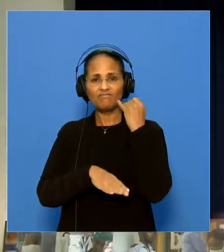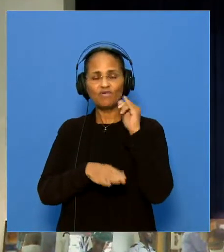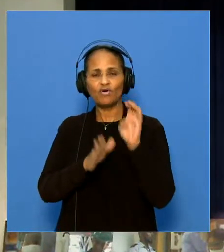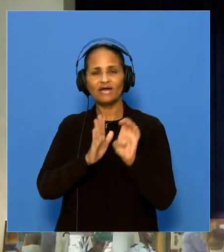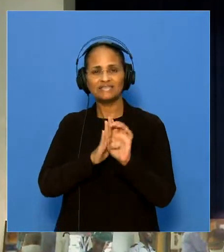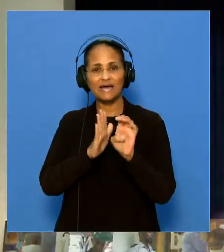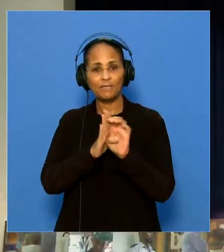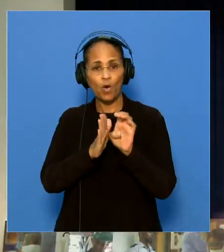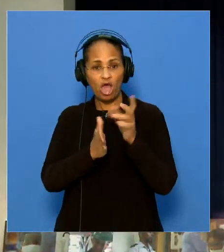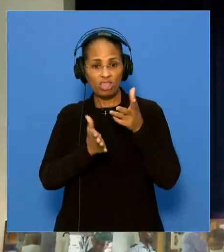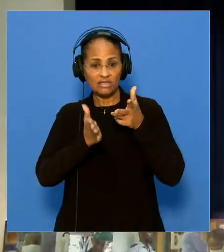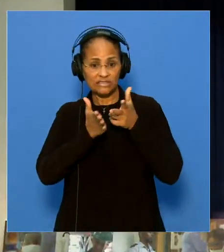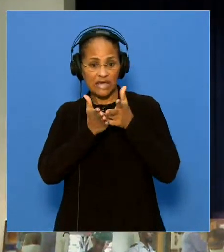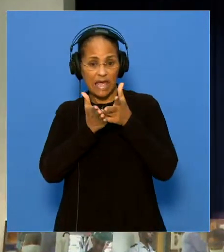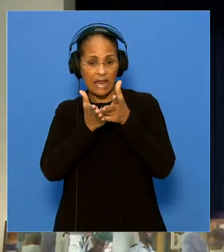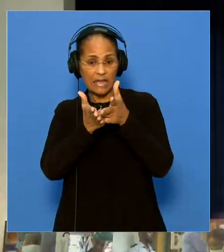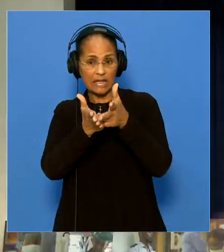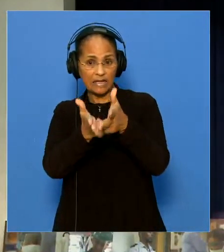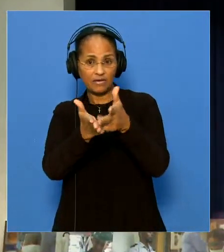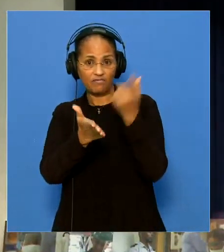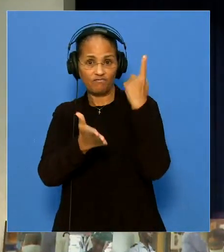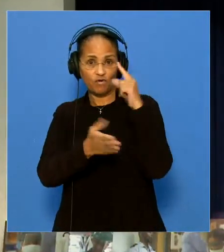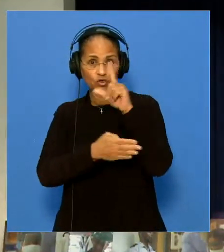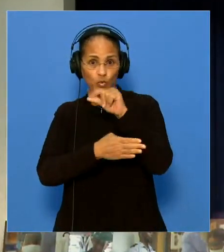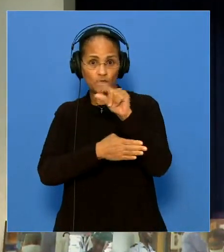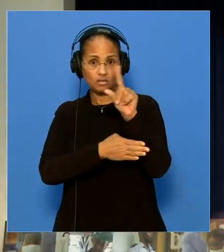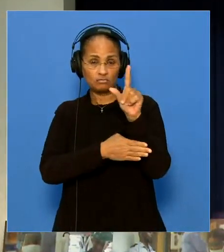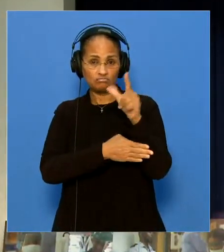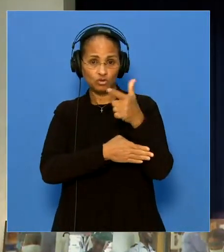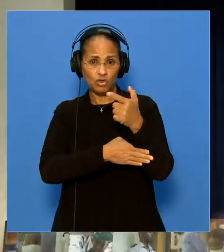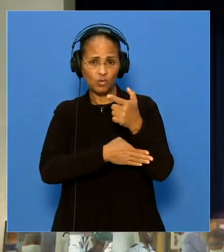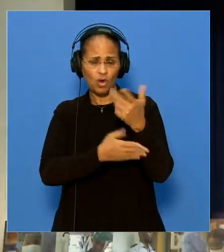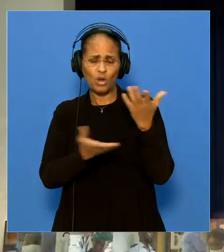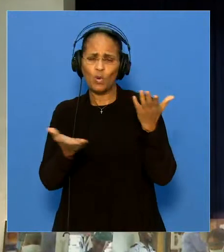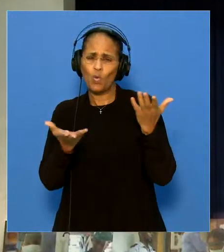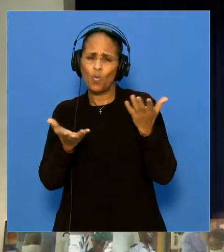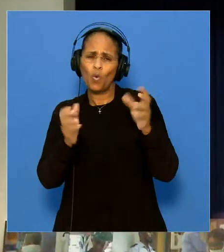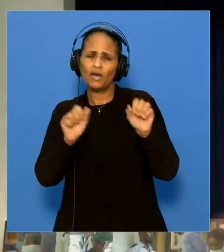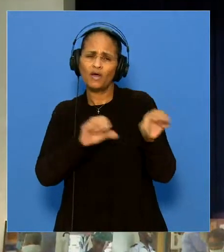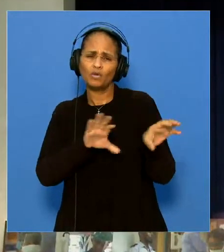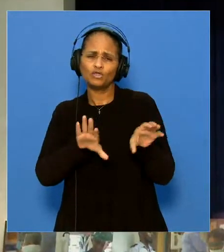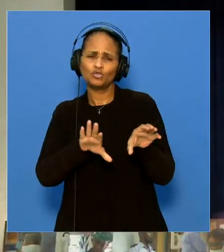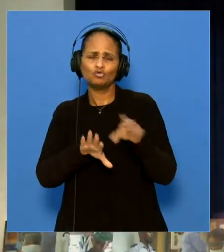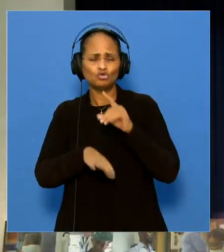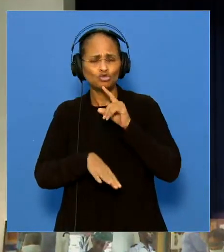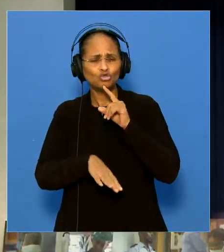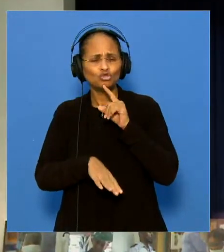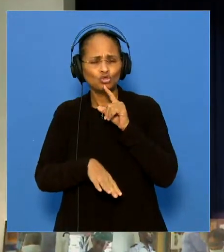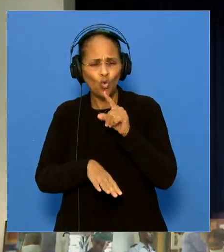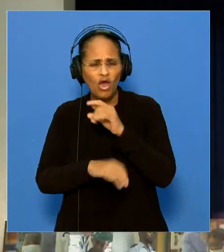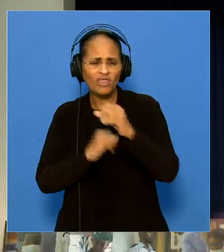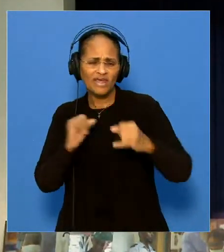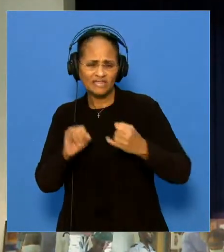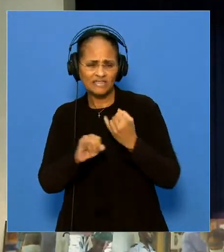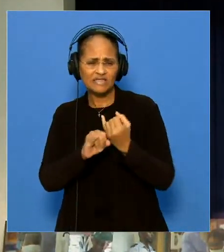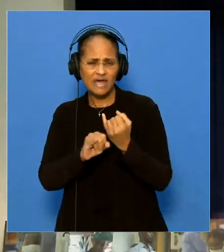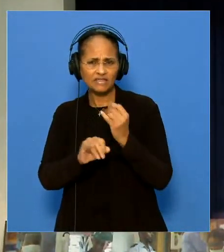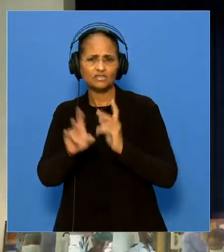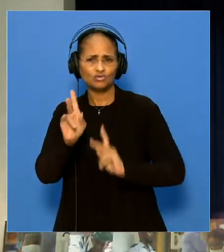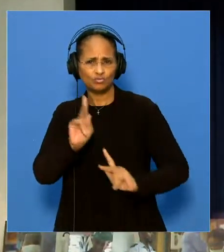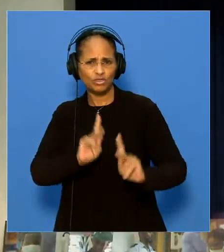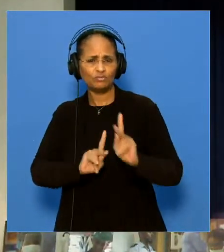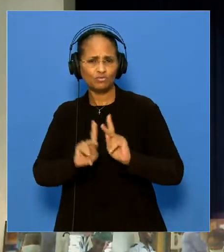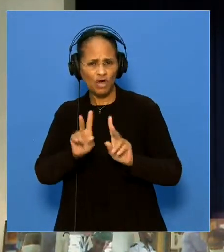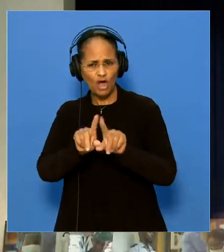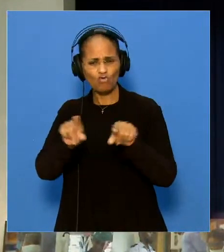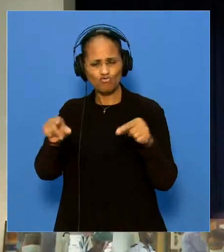sailing event that is scheduled for 2021. If so, what can we do to reassure these international bodies that we are